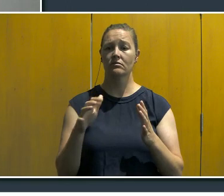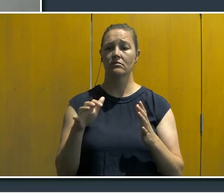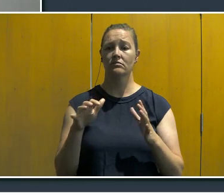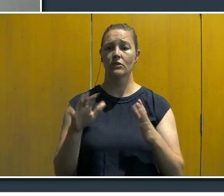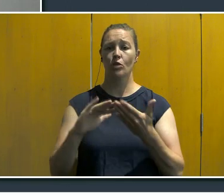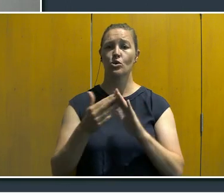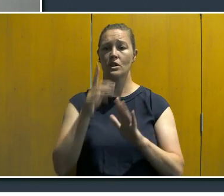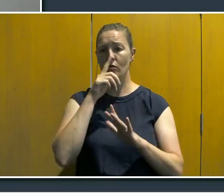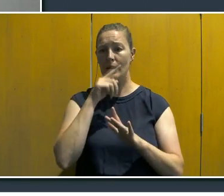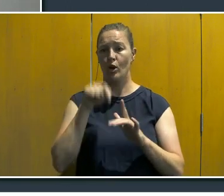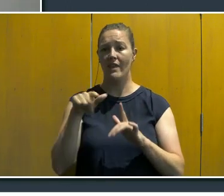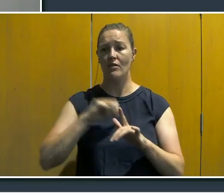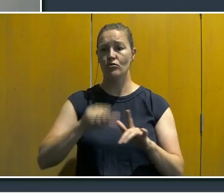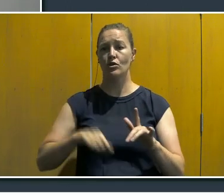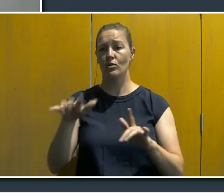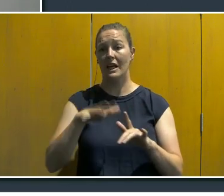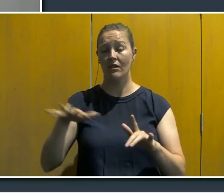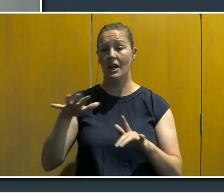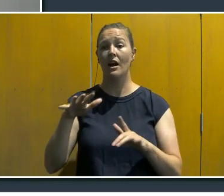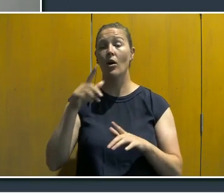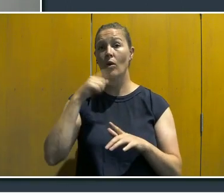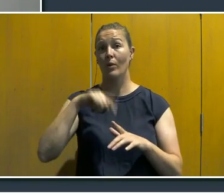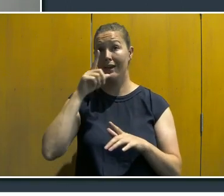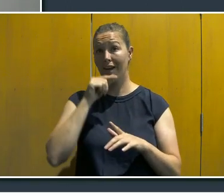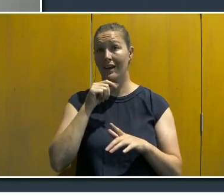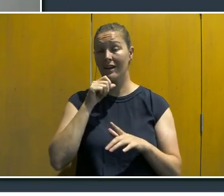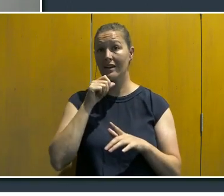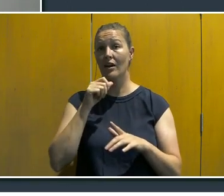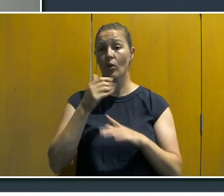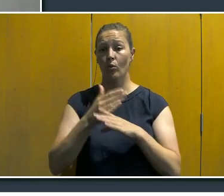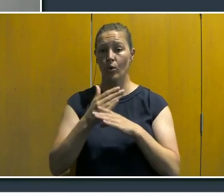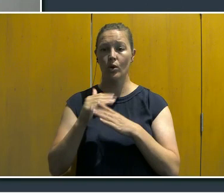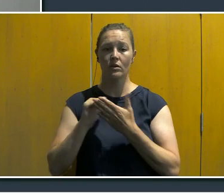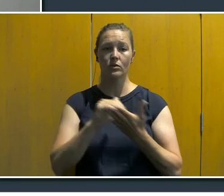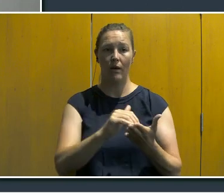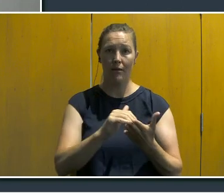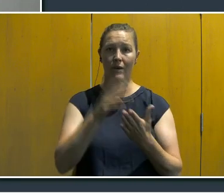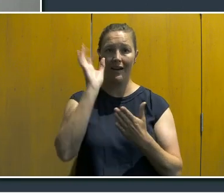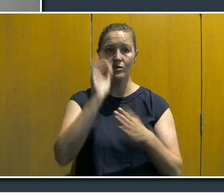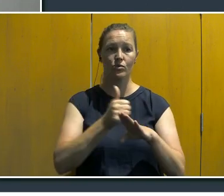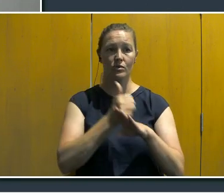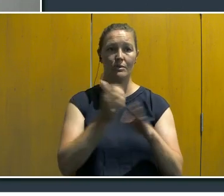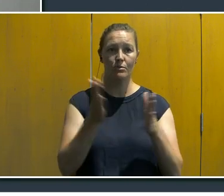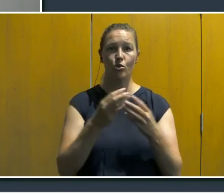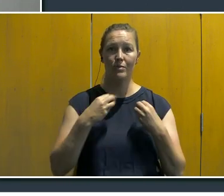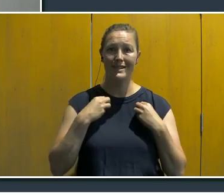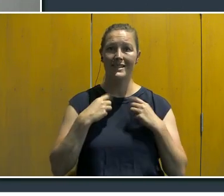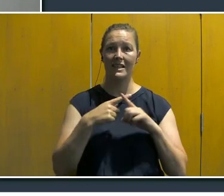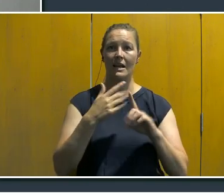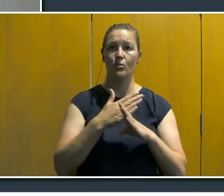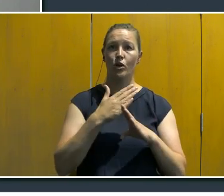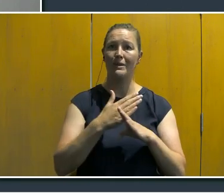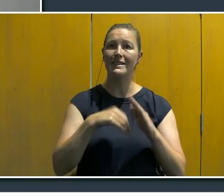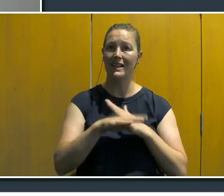hinterland, and we could, with goodwill, be working to help you establish small businesses and employment